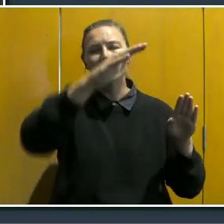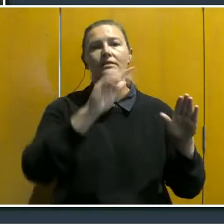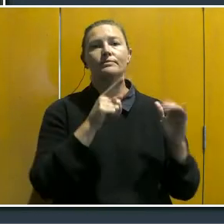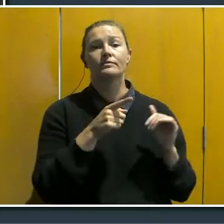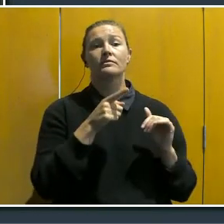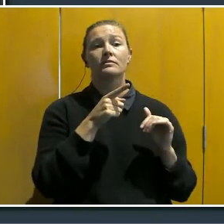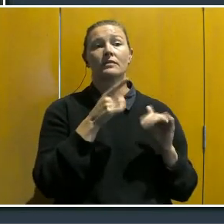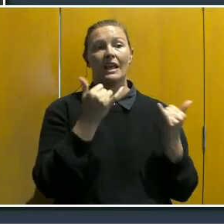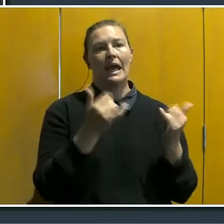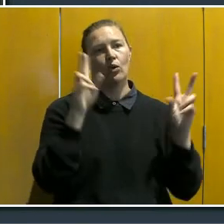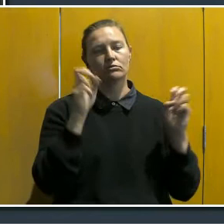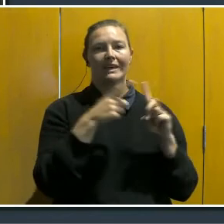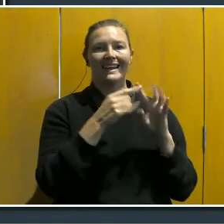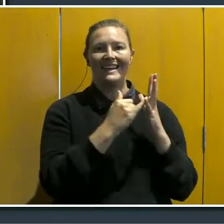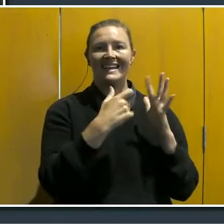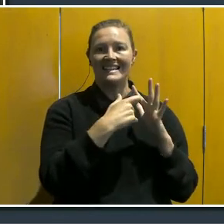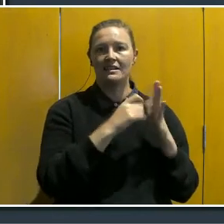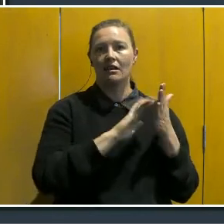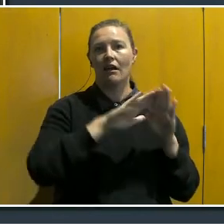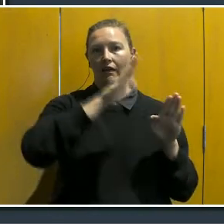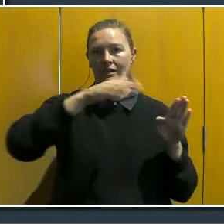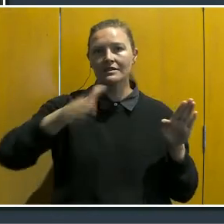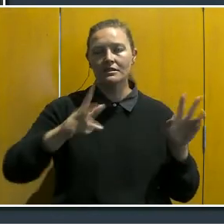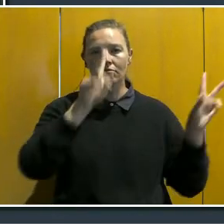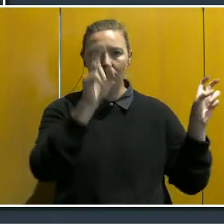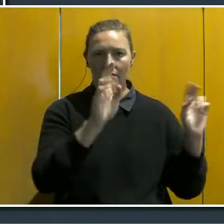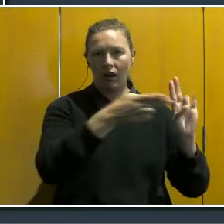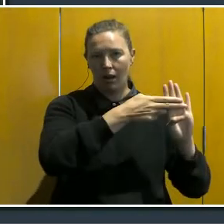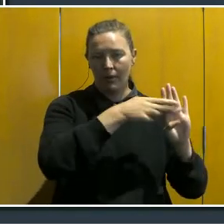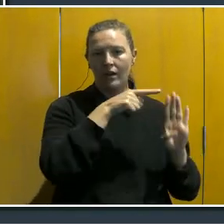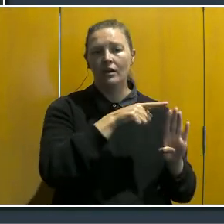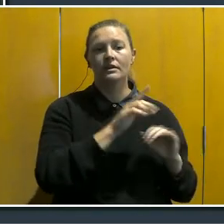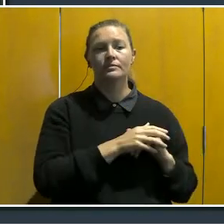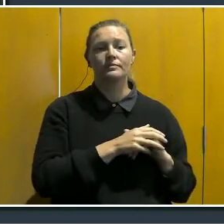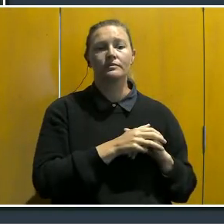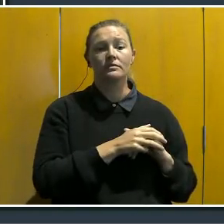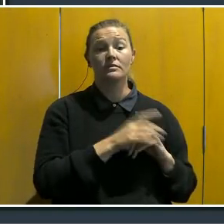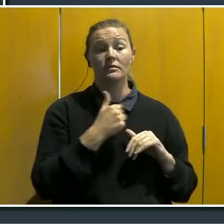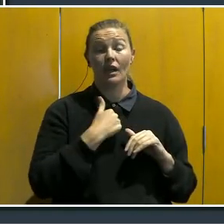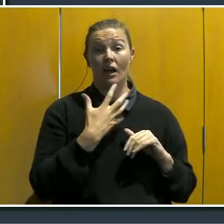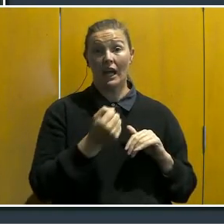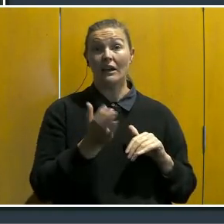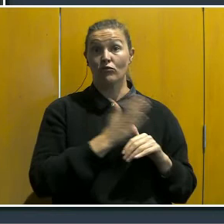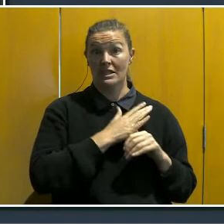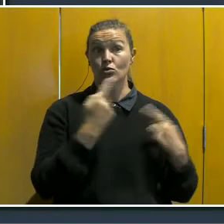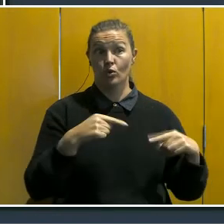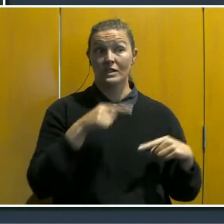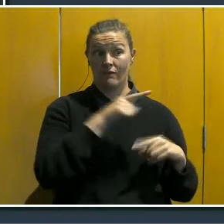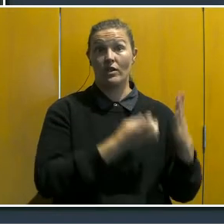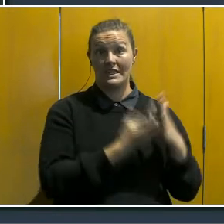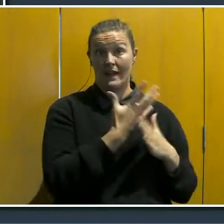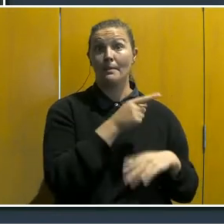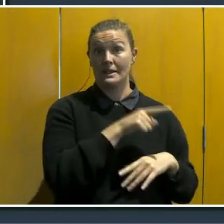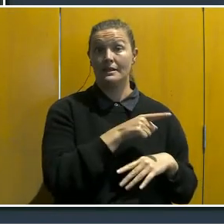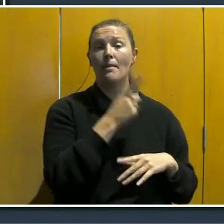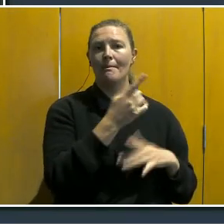as now Esk Hills, and just as an aside, I got the original consent for that development.